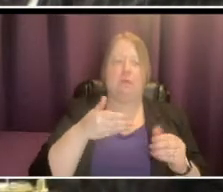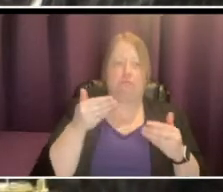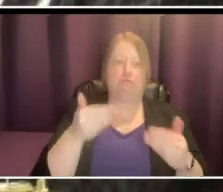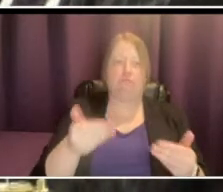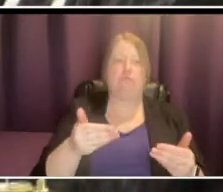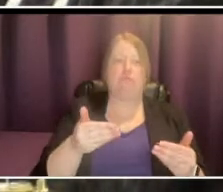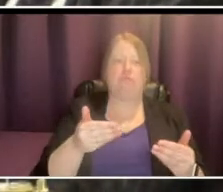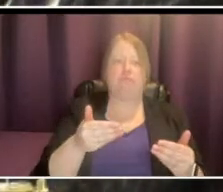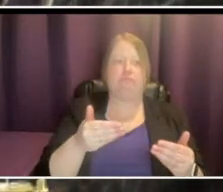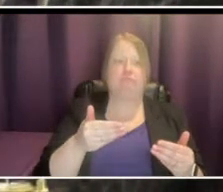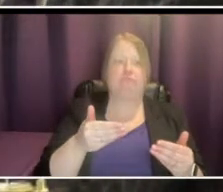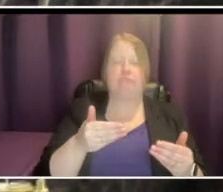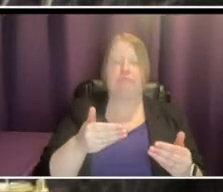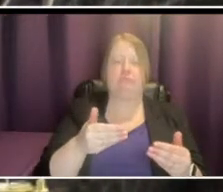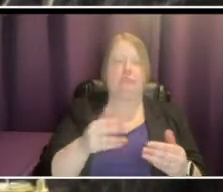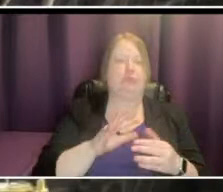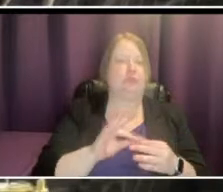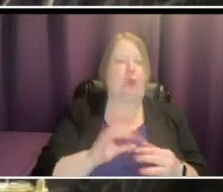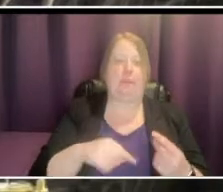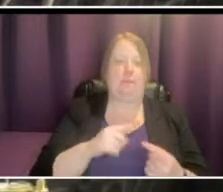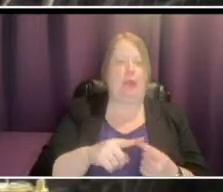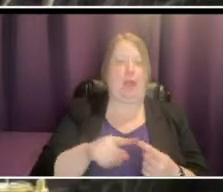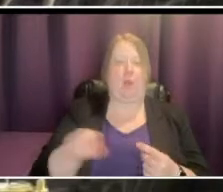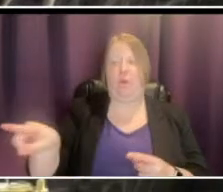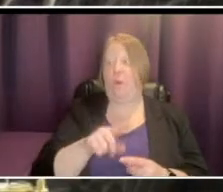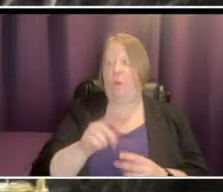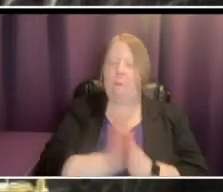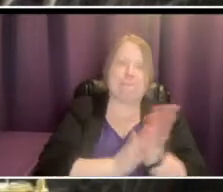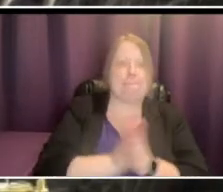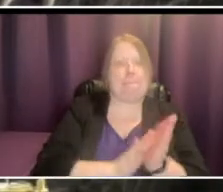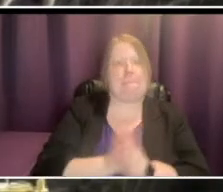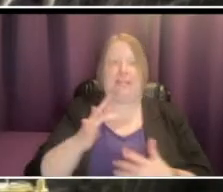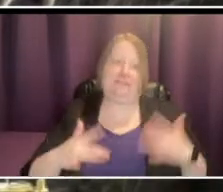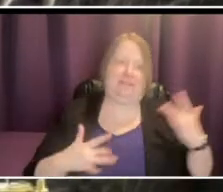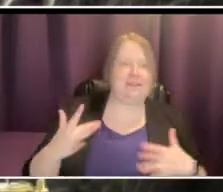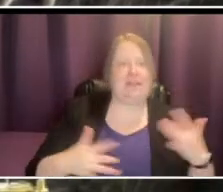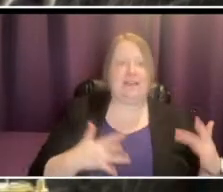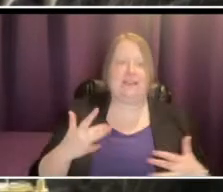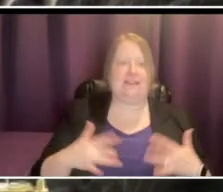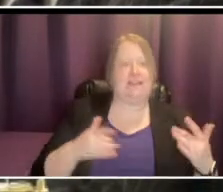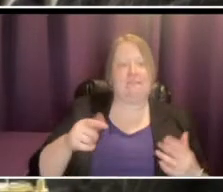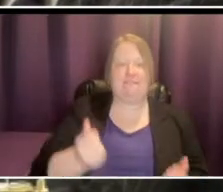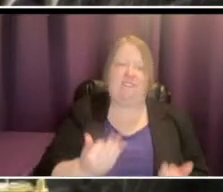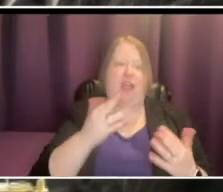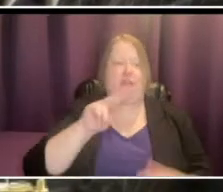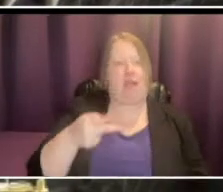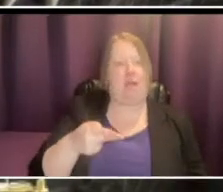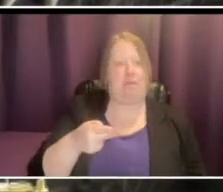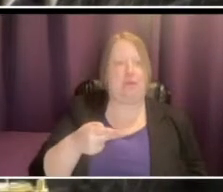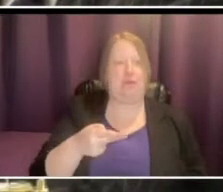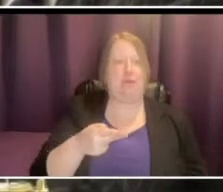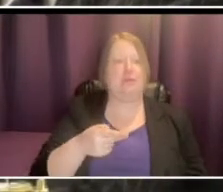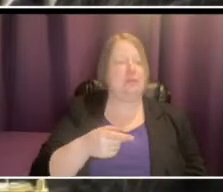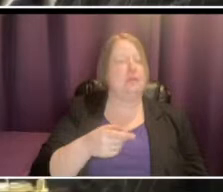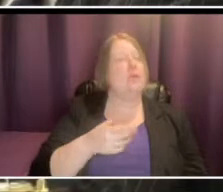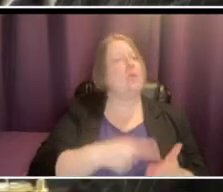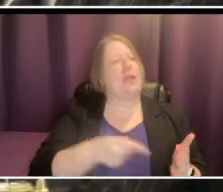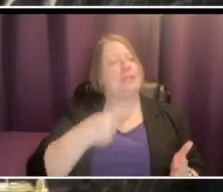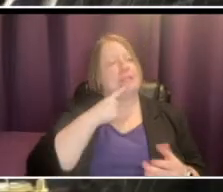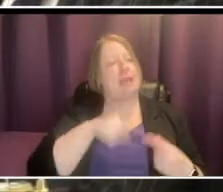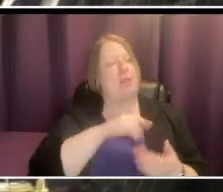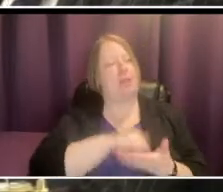how fired up the crowd is or was going to be. And what did he say about it?